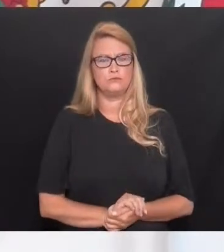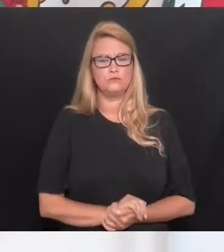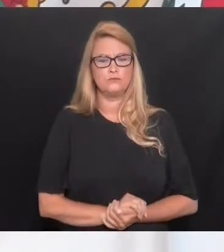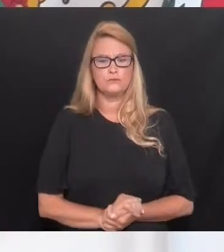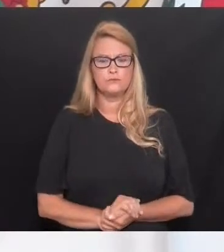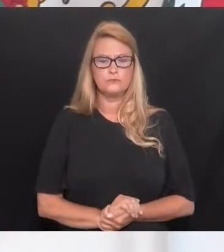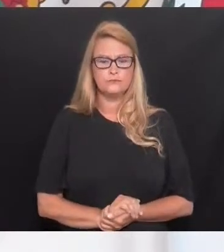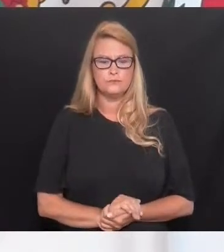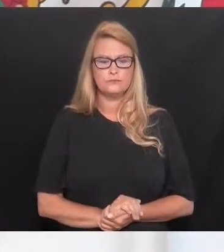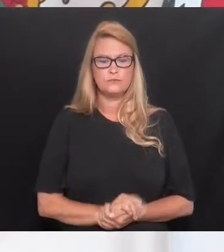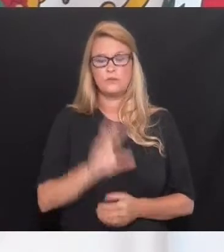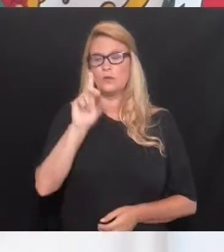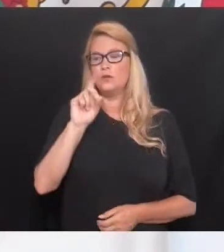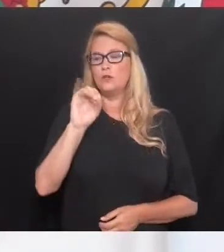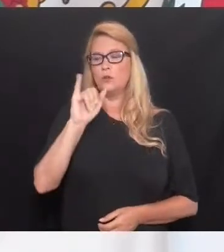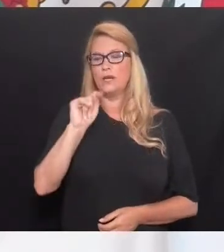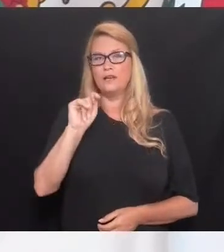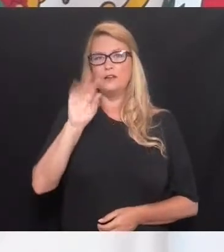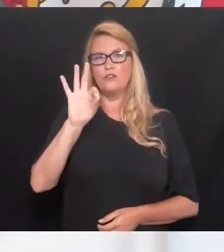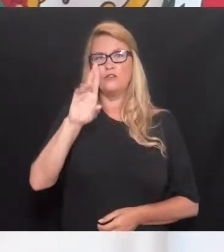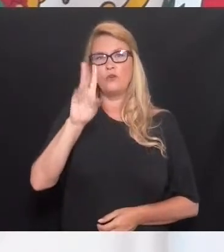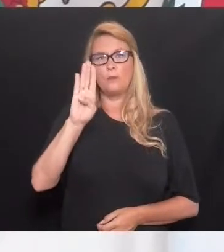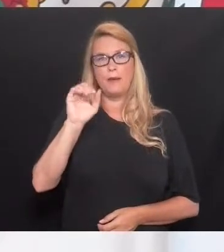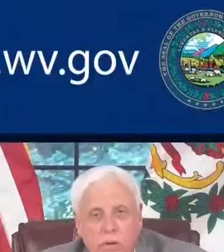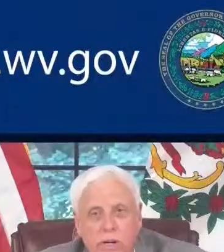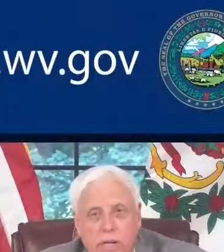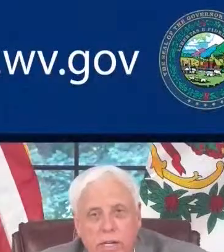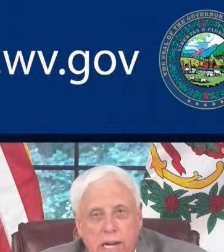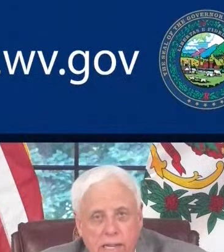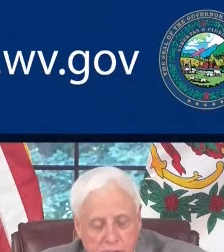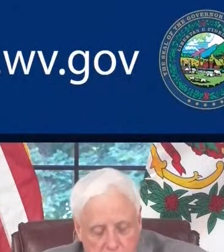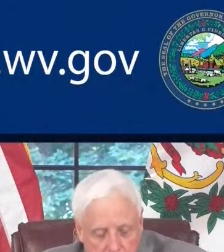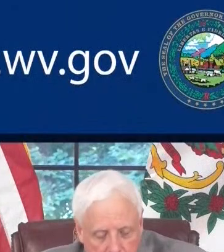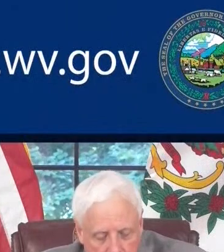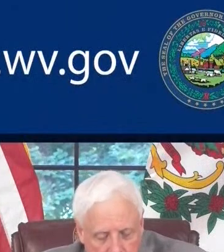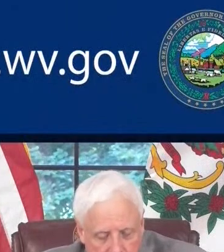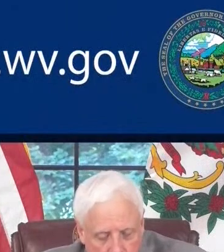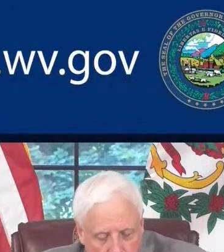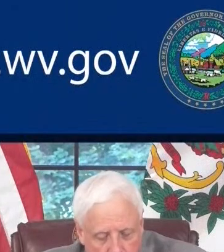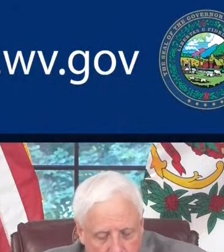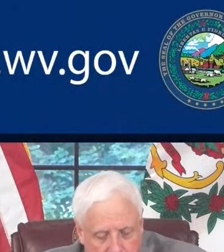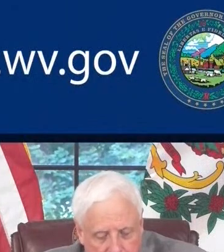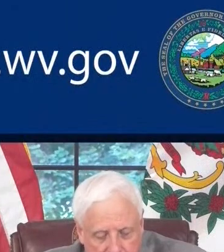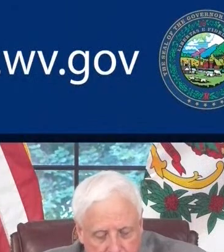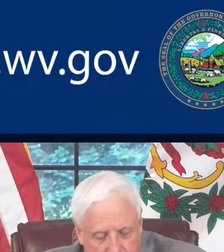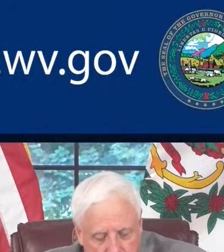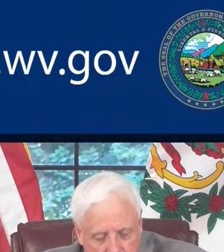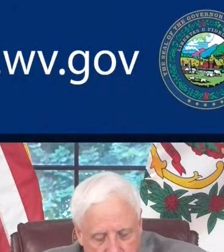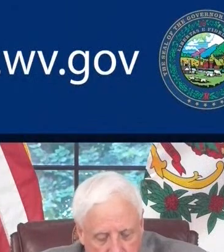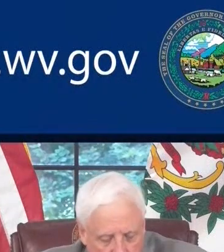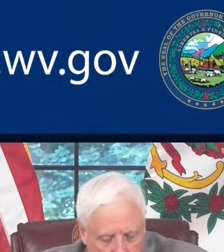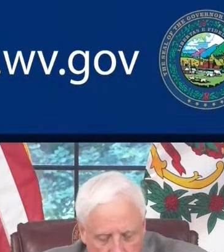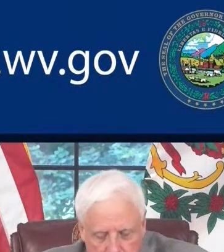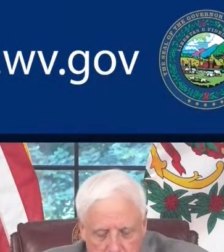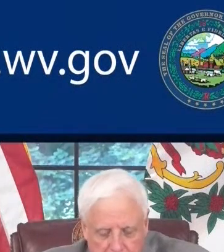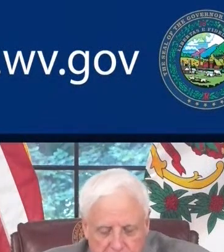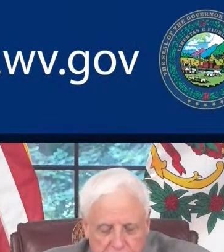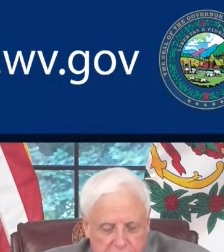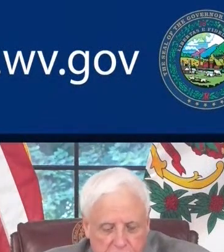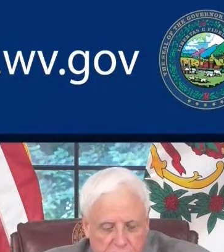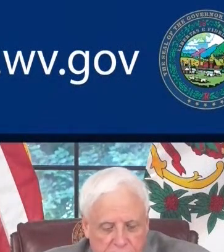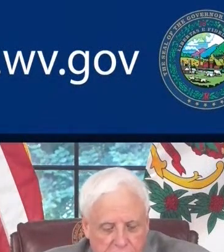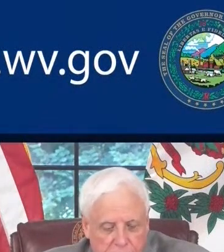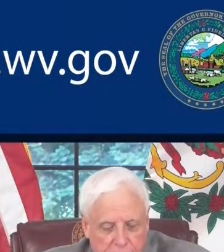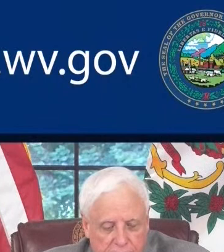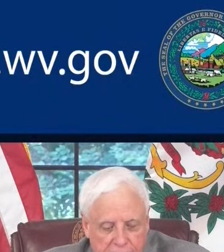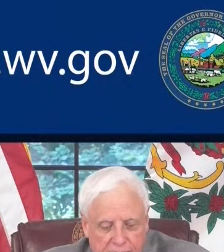In our Do It for Baby Dog sweepstakes and everything, we're going to be doing it again, I guess, tomorrow, and then one more time. You know, all the prizes